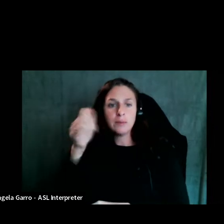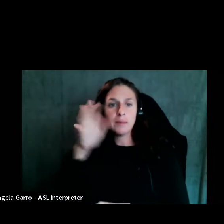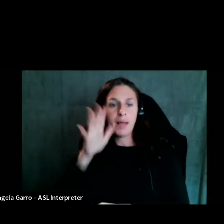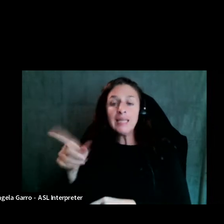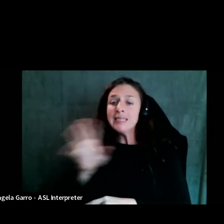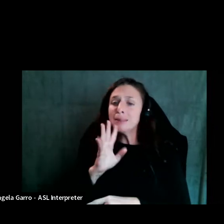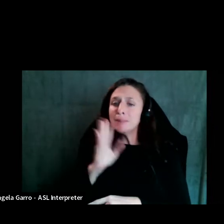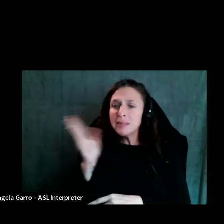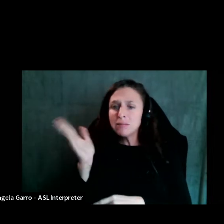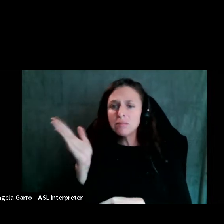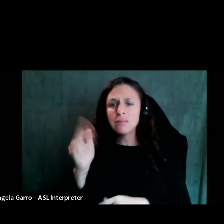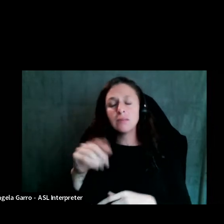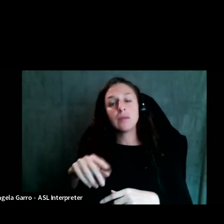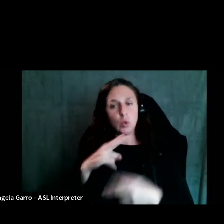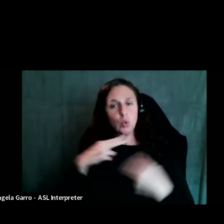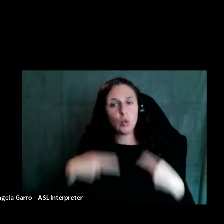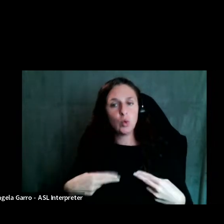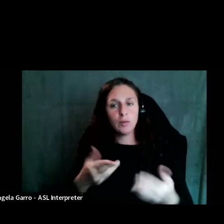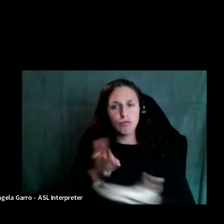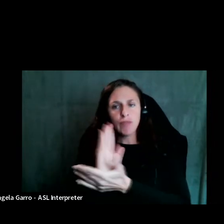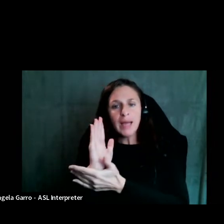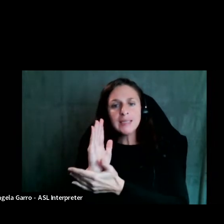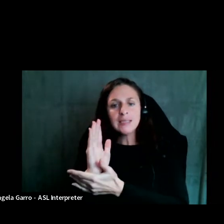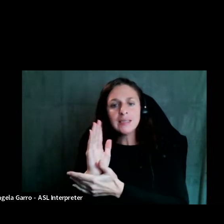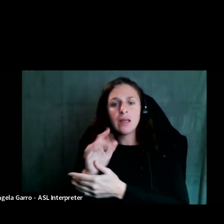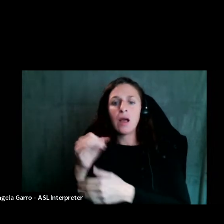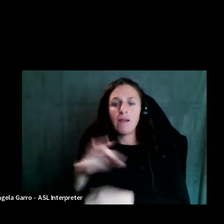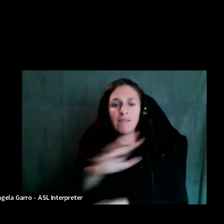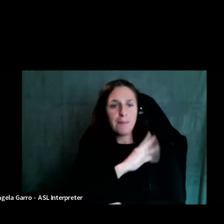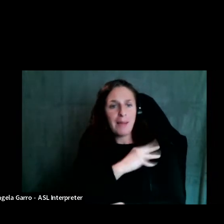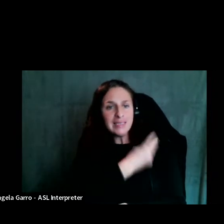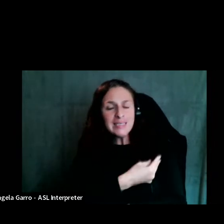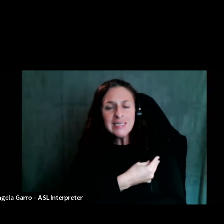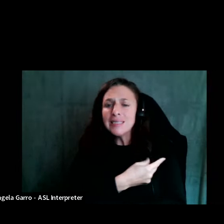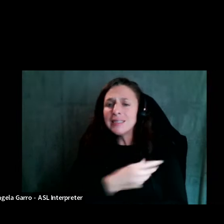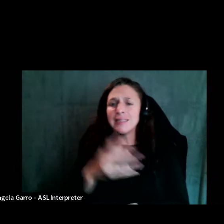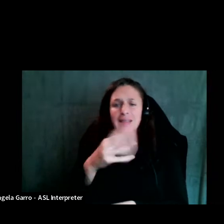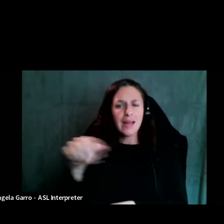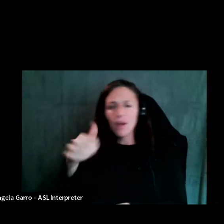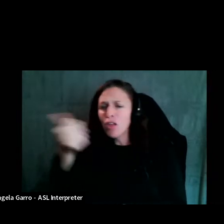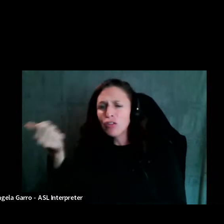of human rights of Palestinians, as well as human rights of others.